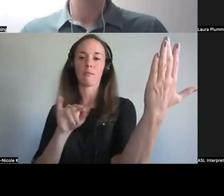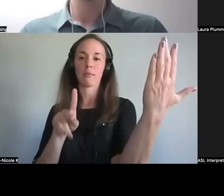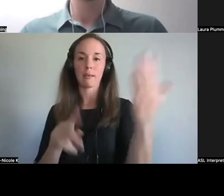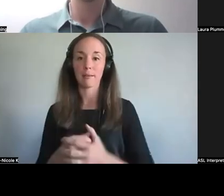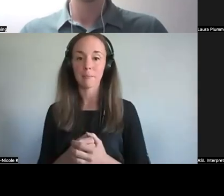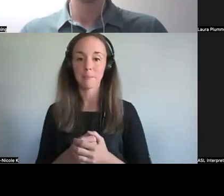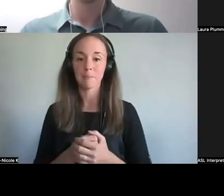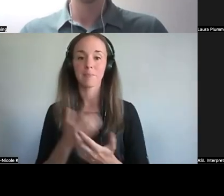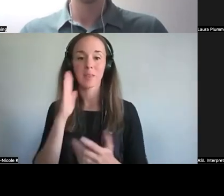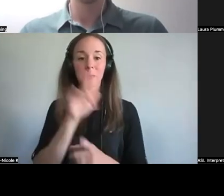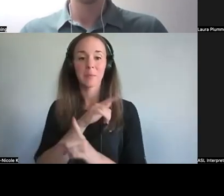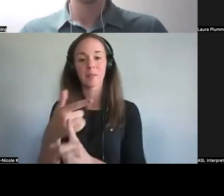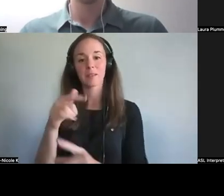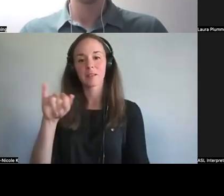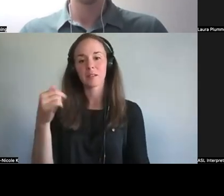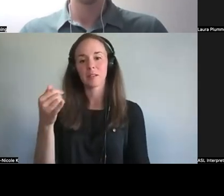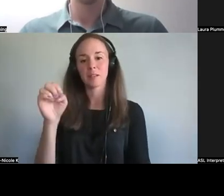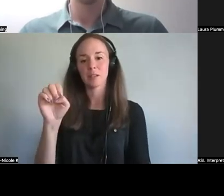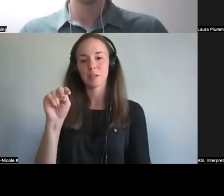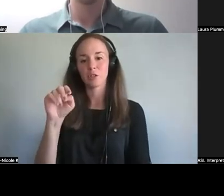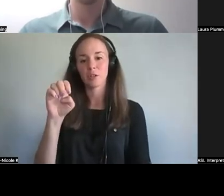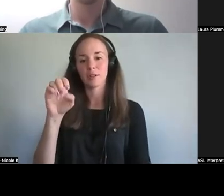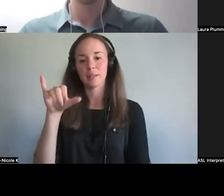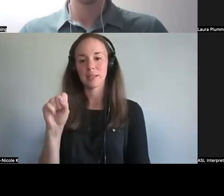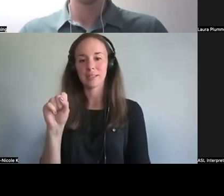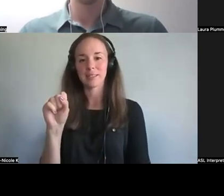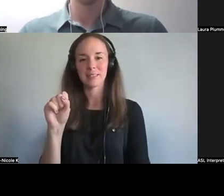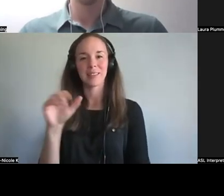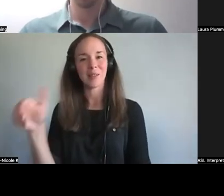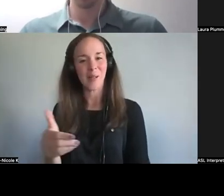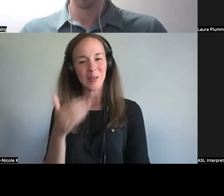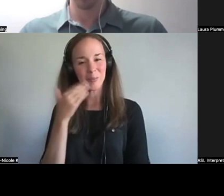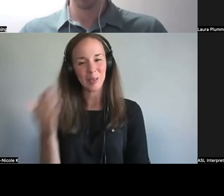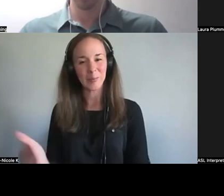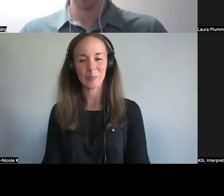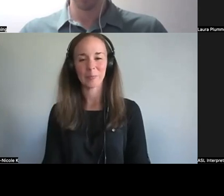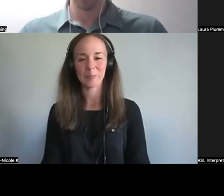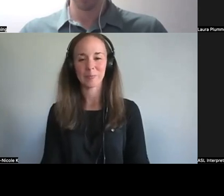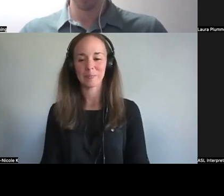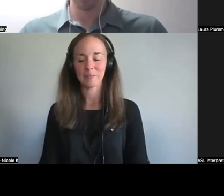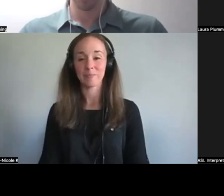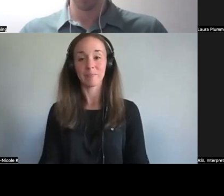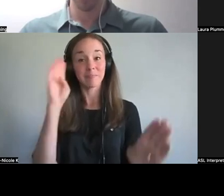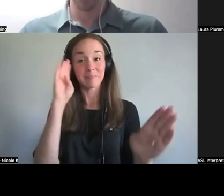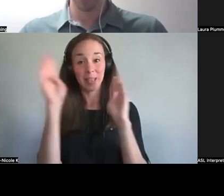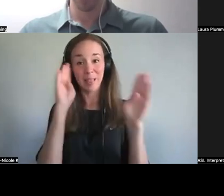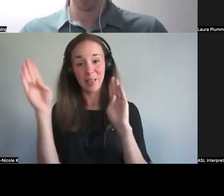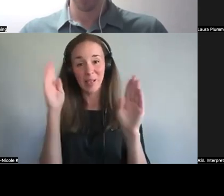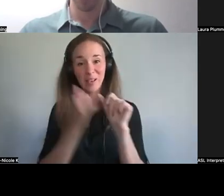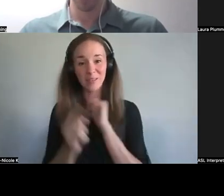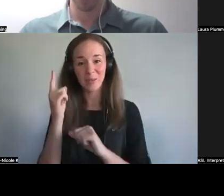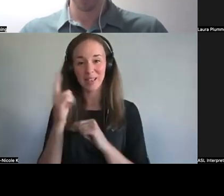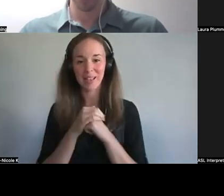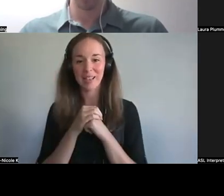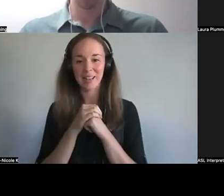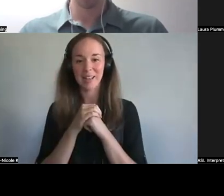So I will turn it over to Jenesis. Welcome and thank you. Hello, everybody. I am,